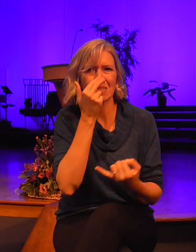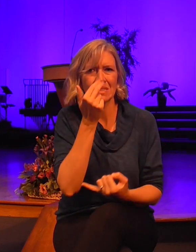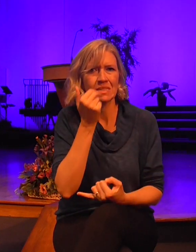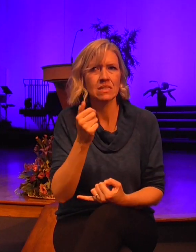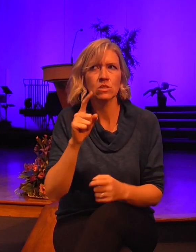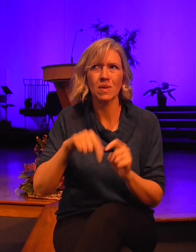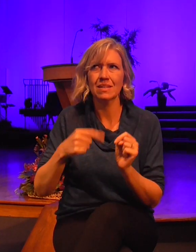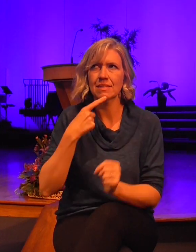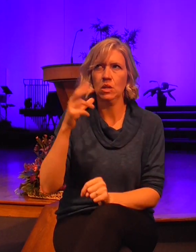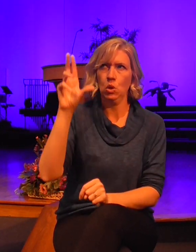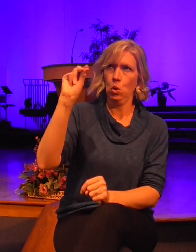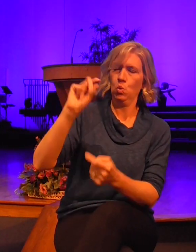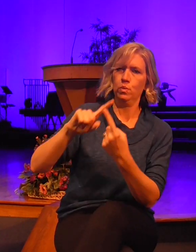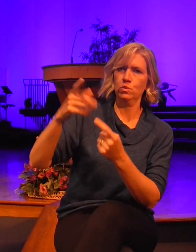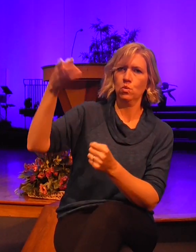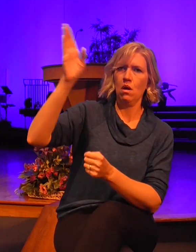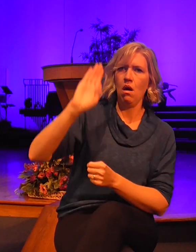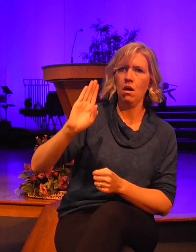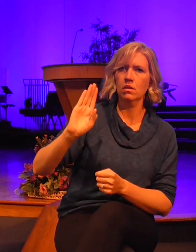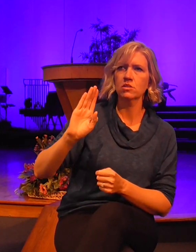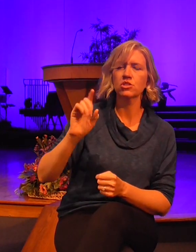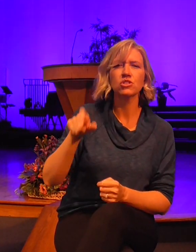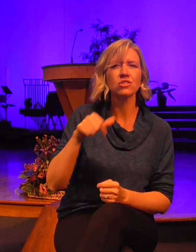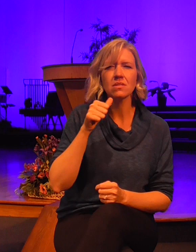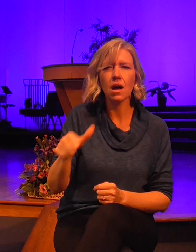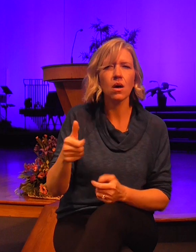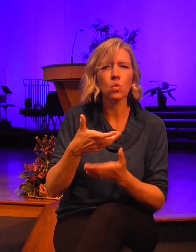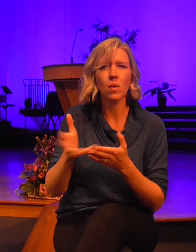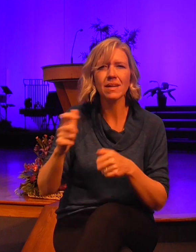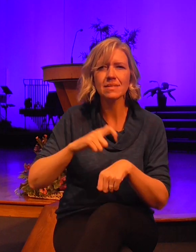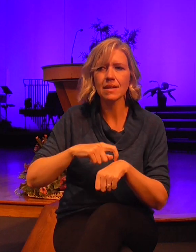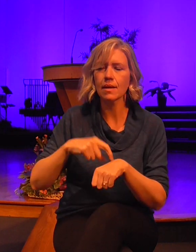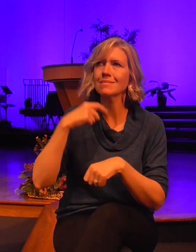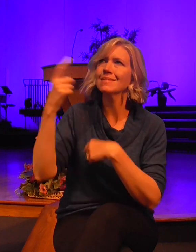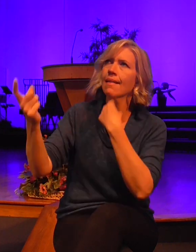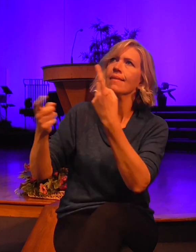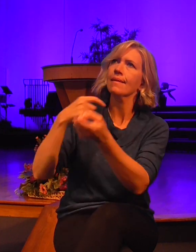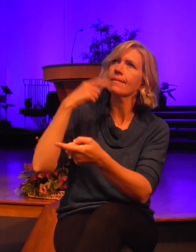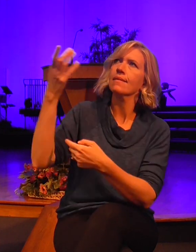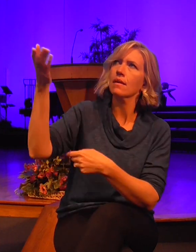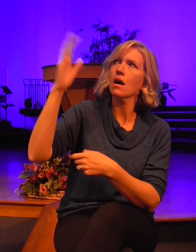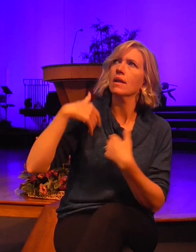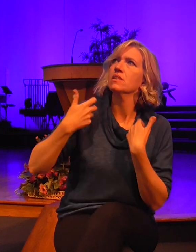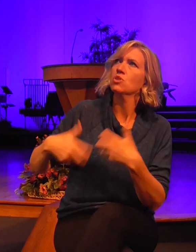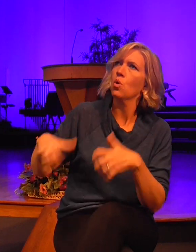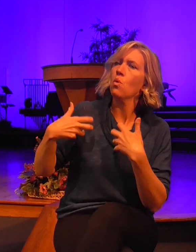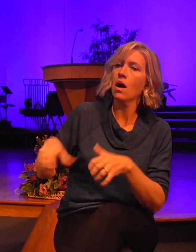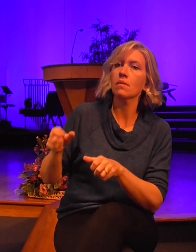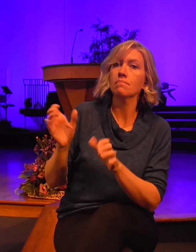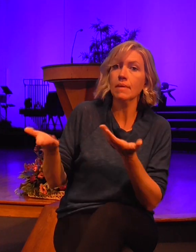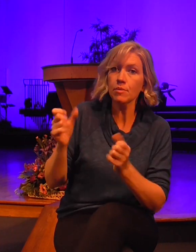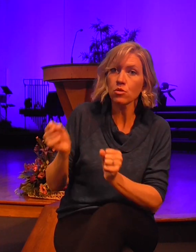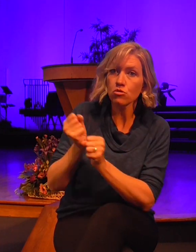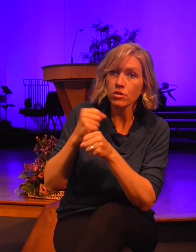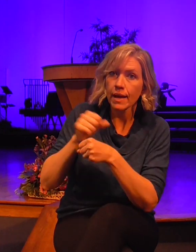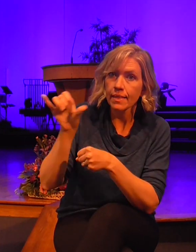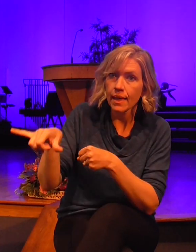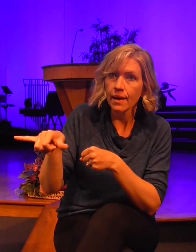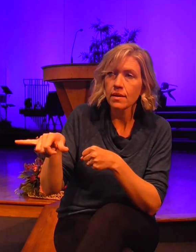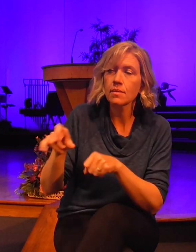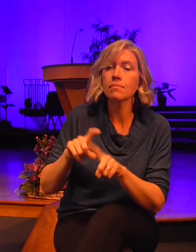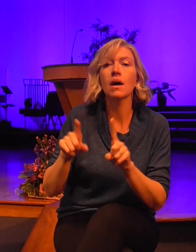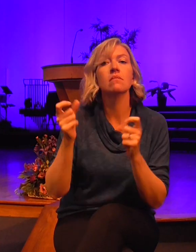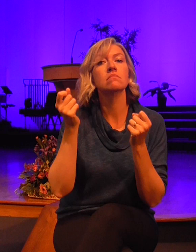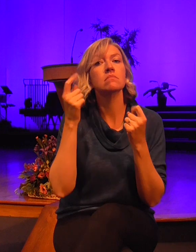God. We shouldn't waste our time telling God what we don't want. We might create that. However, as we